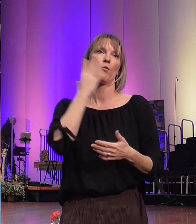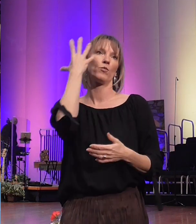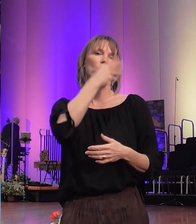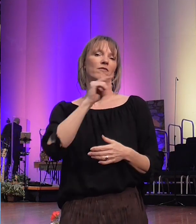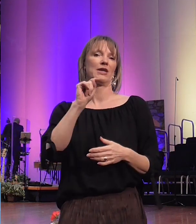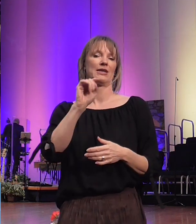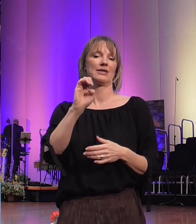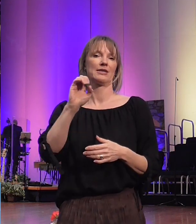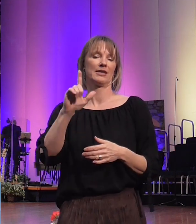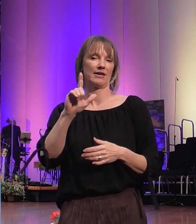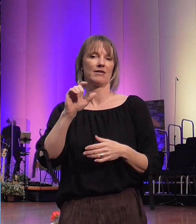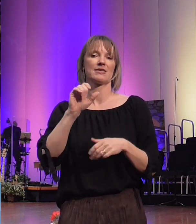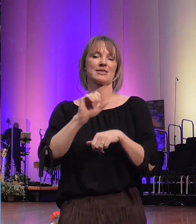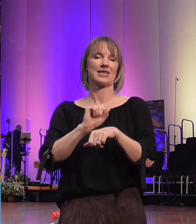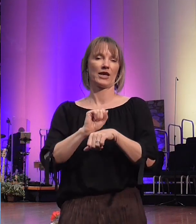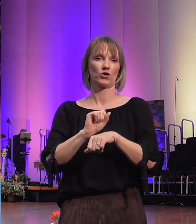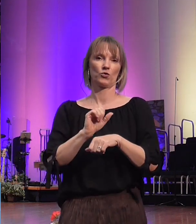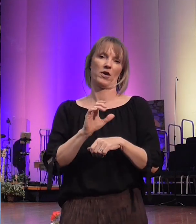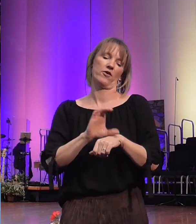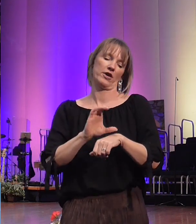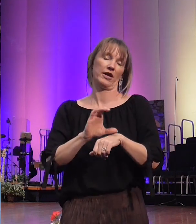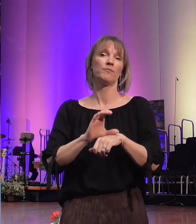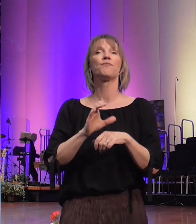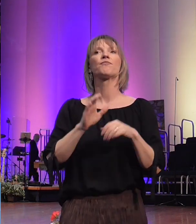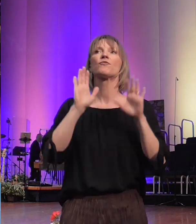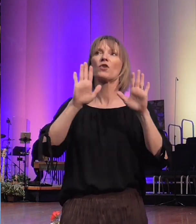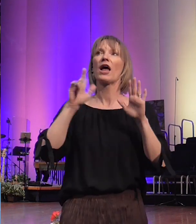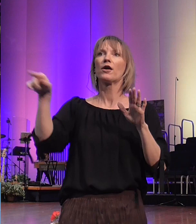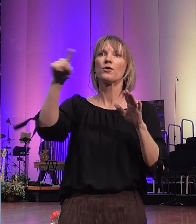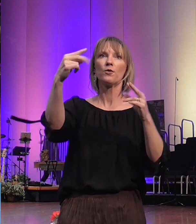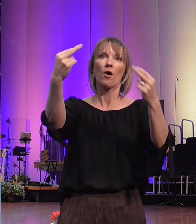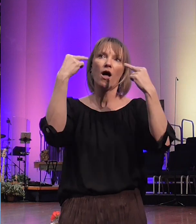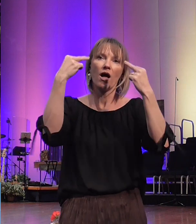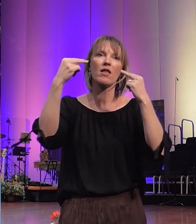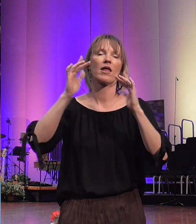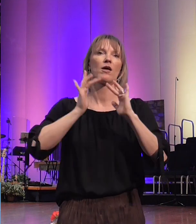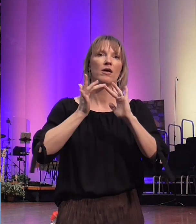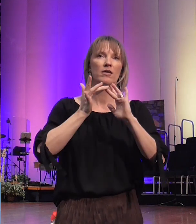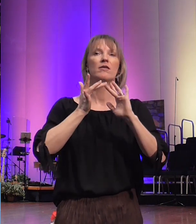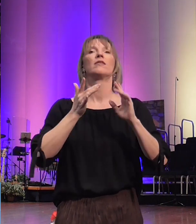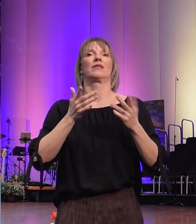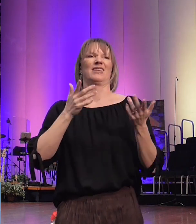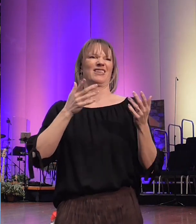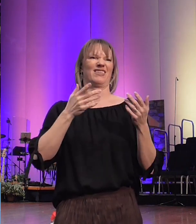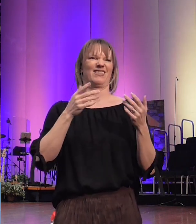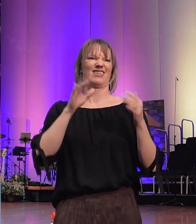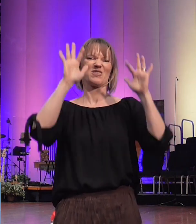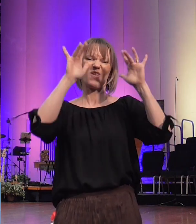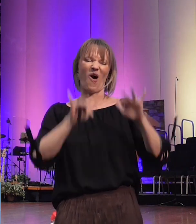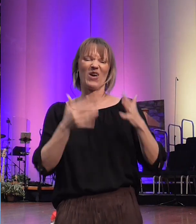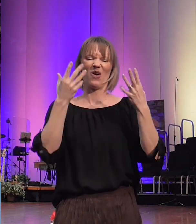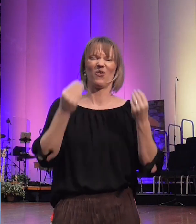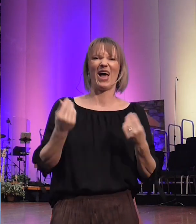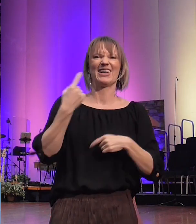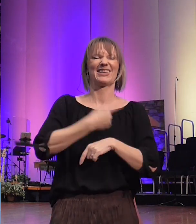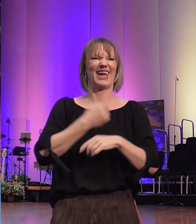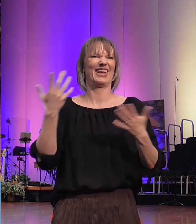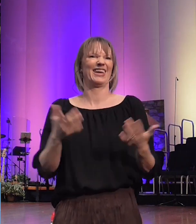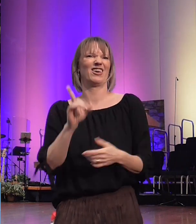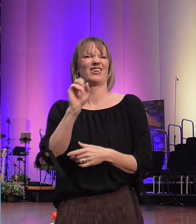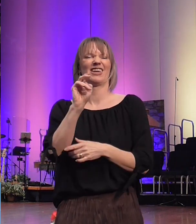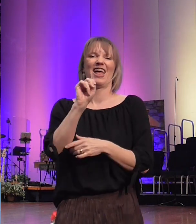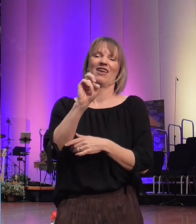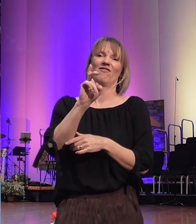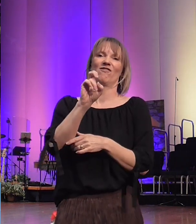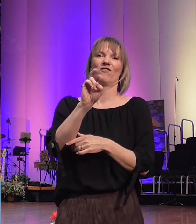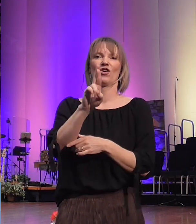Teal Sanctuary. Great to see those of you watching online. It's a very snowy, wet day here at Mile High Church here in Denver and Lakewood, Colorado. So thank